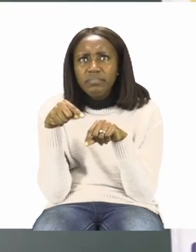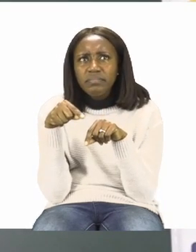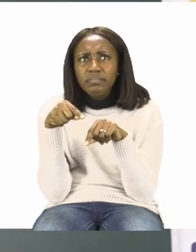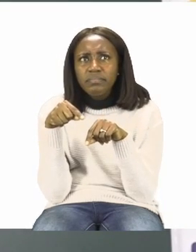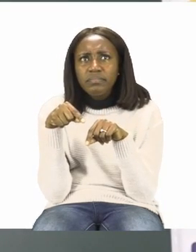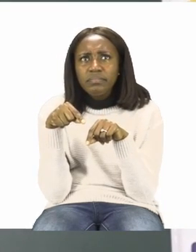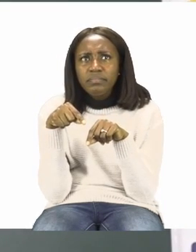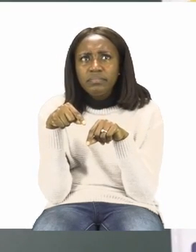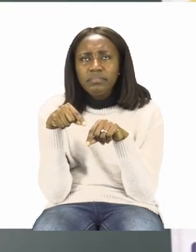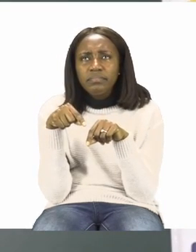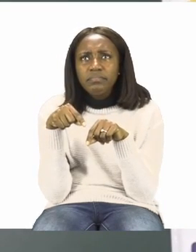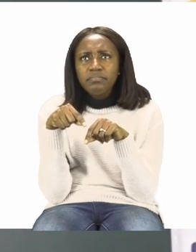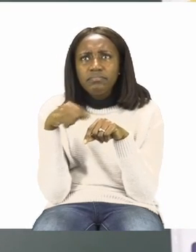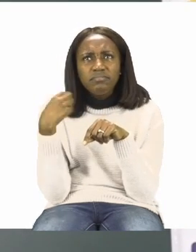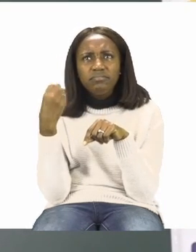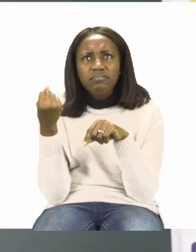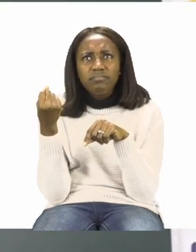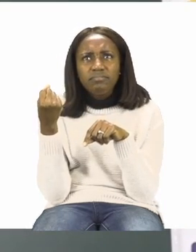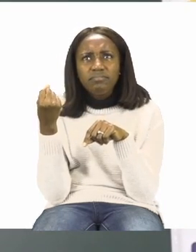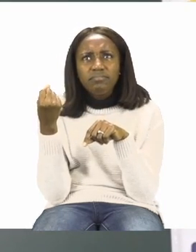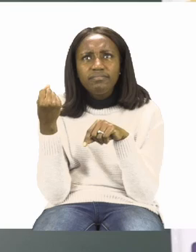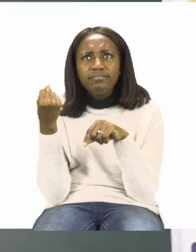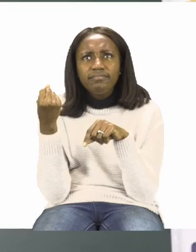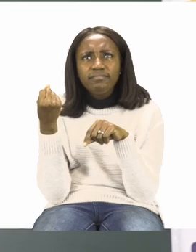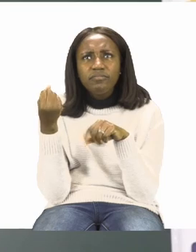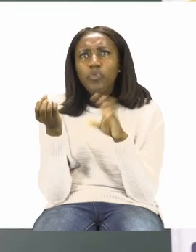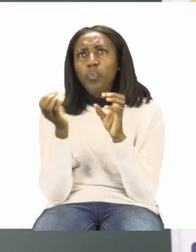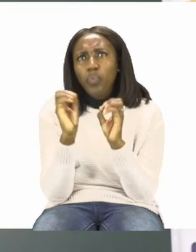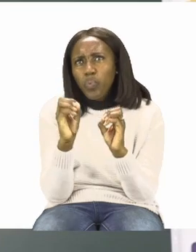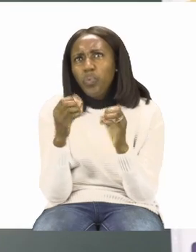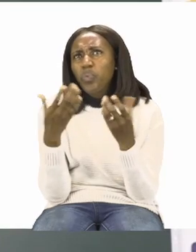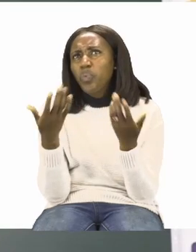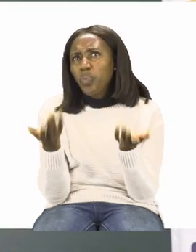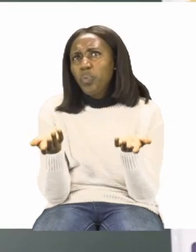chalkboard? Do we have the word ruler?